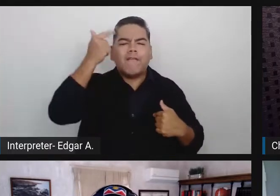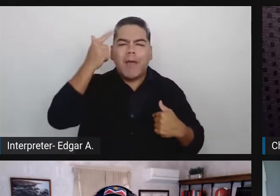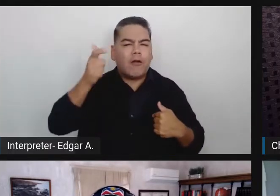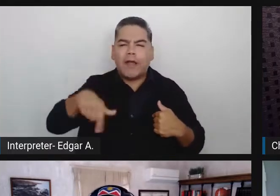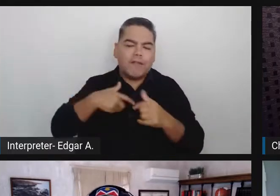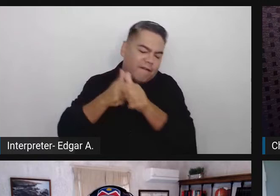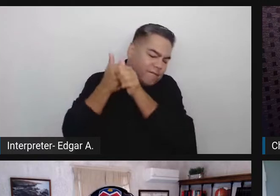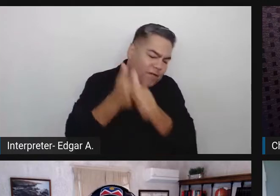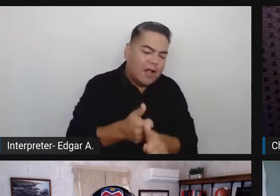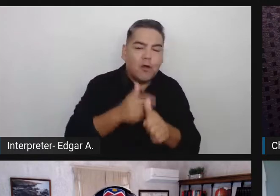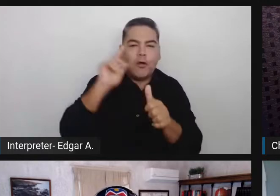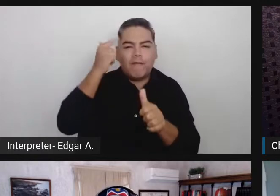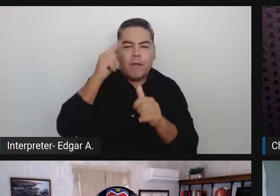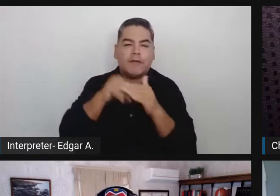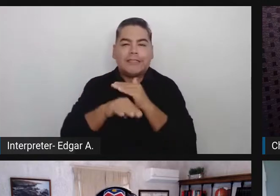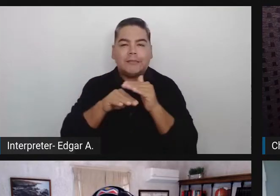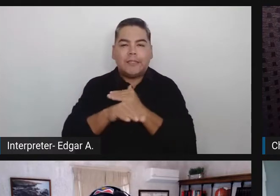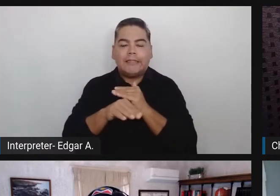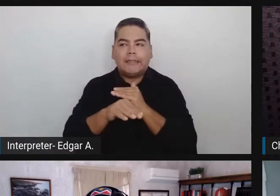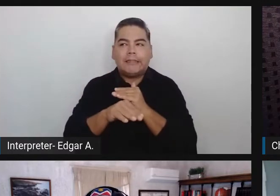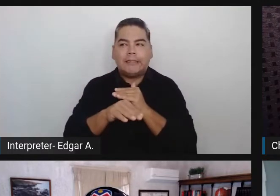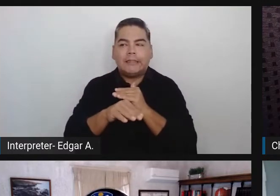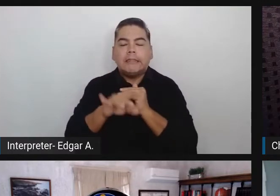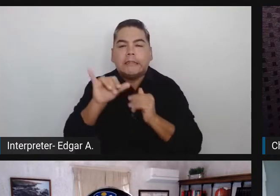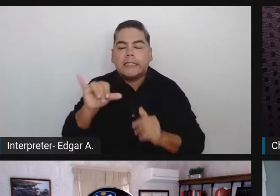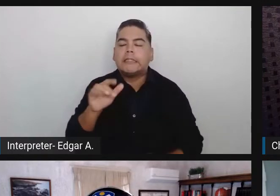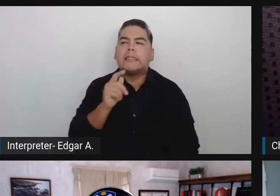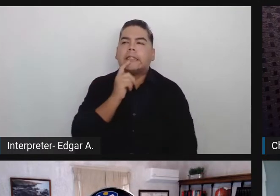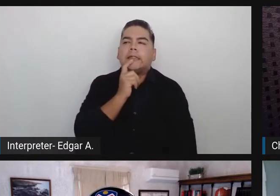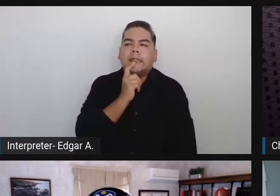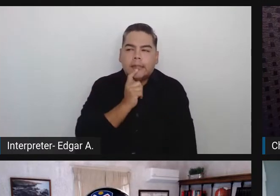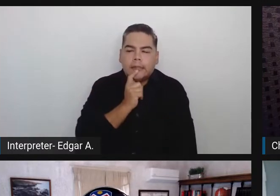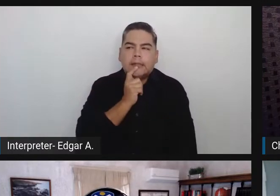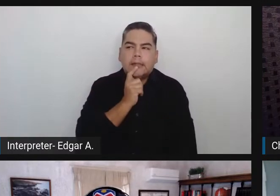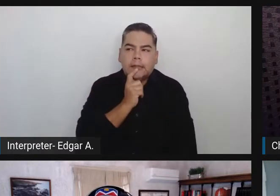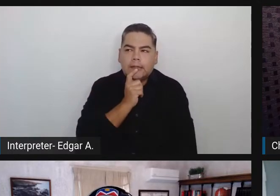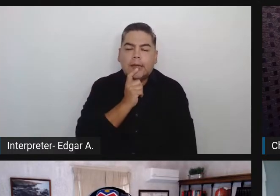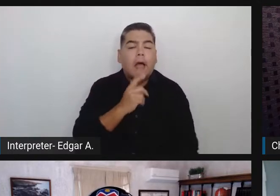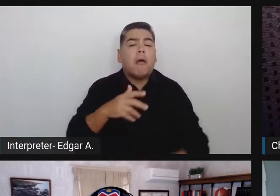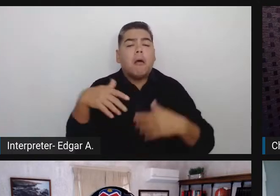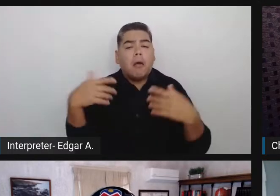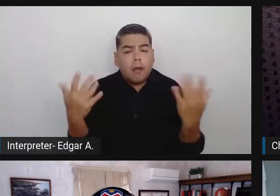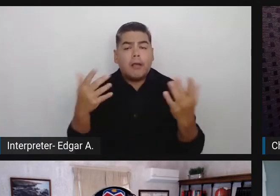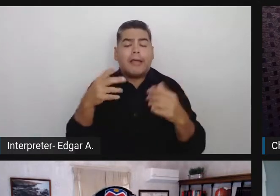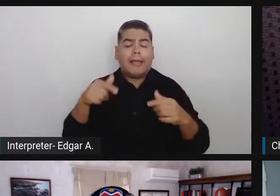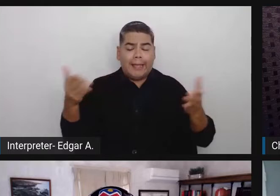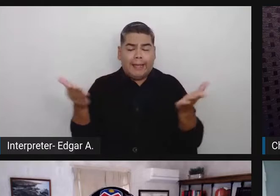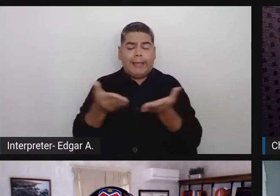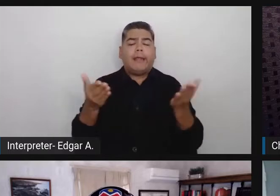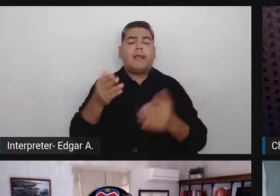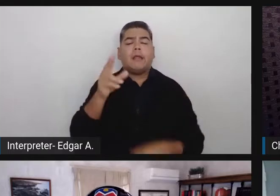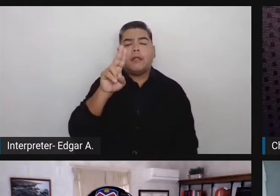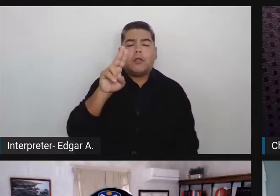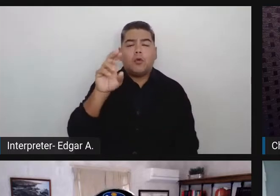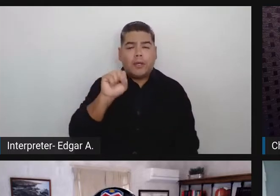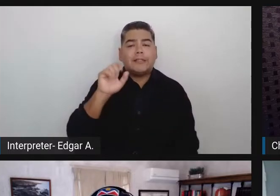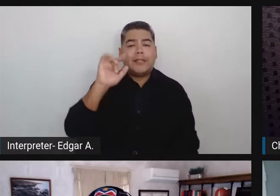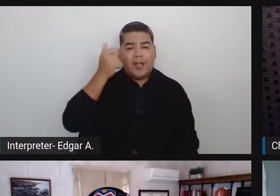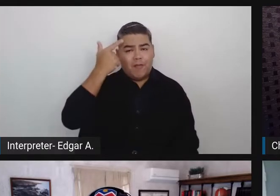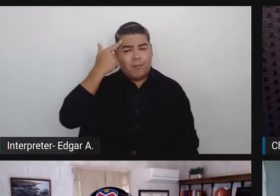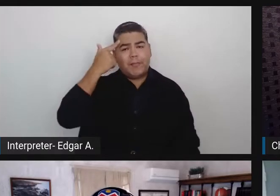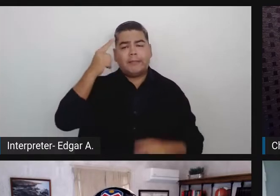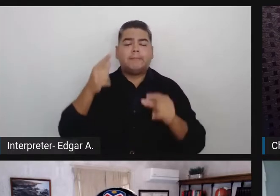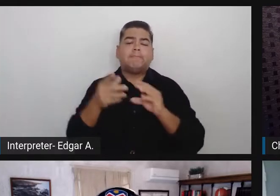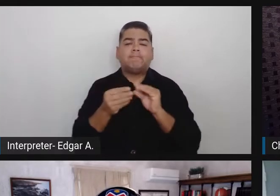play into is that now that the government has in the United States explicitly said they're going to enforce